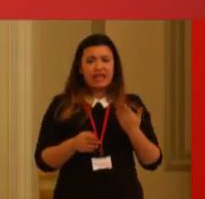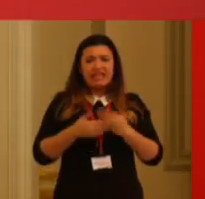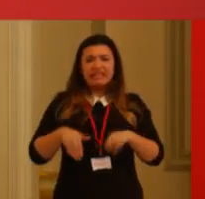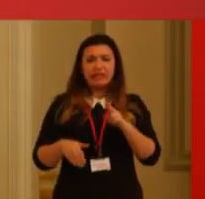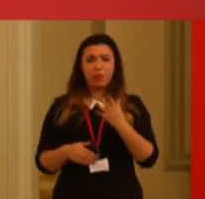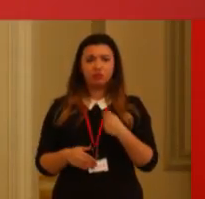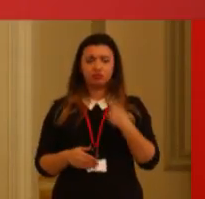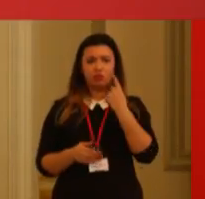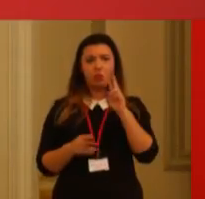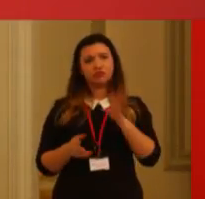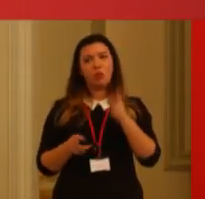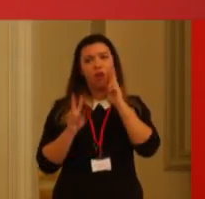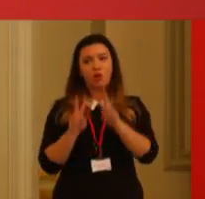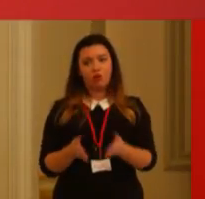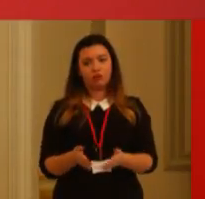care, obviously.